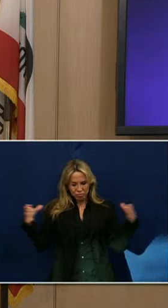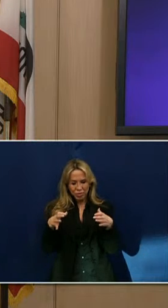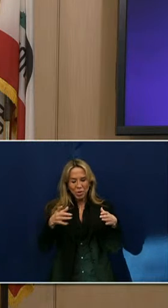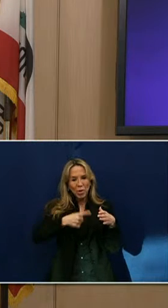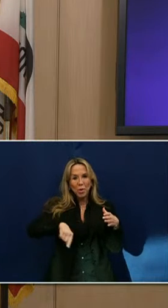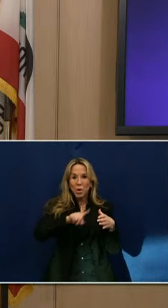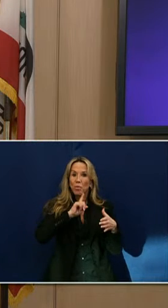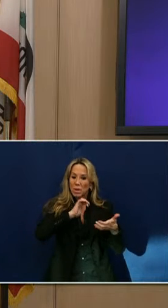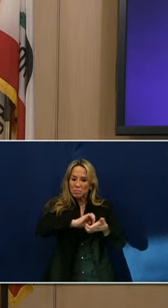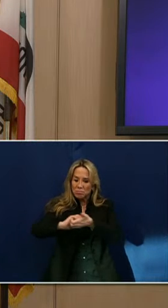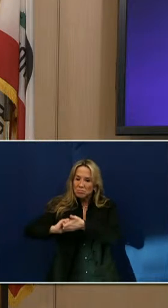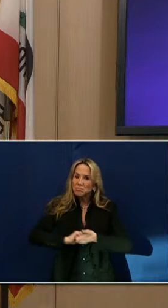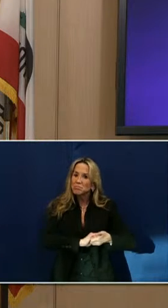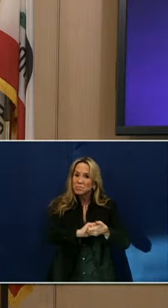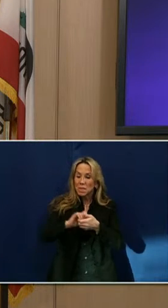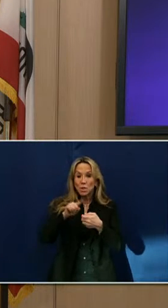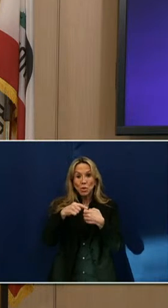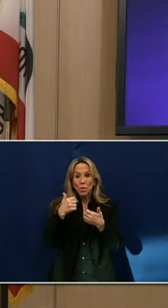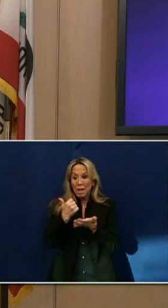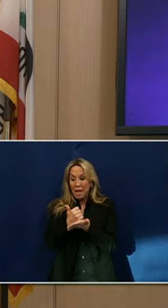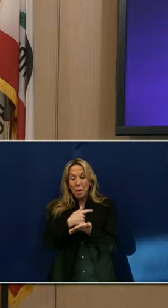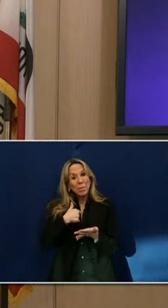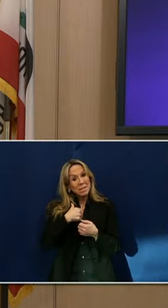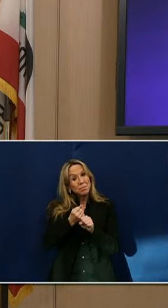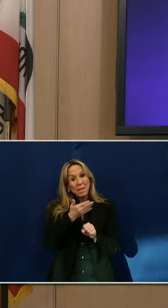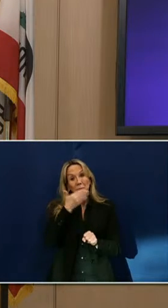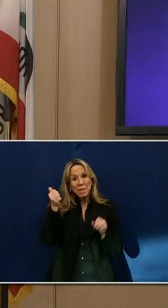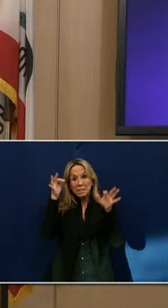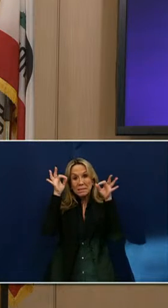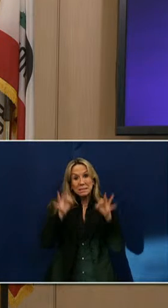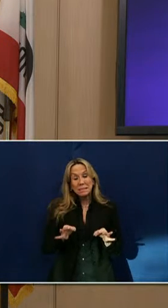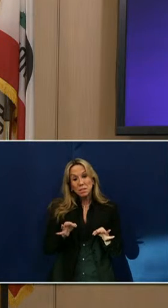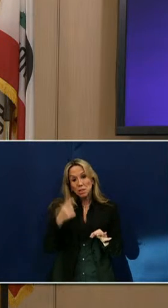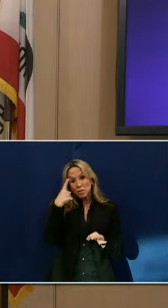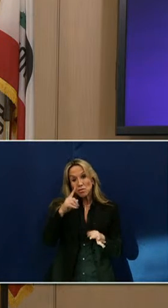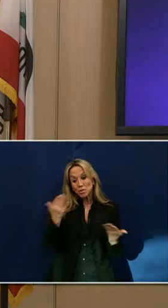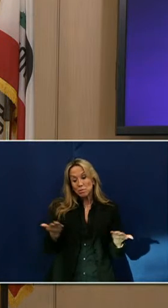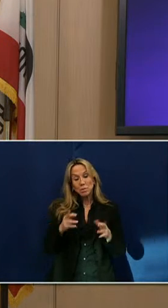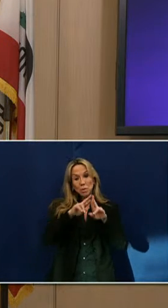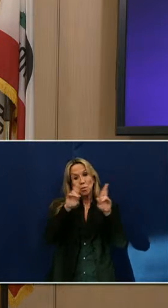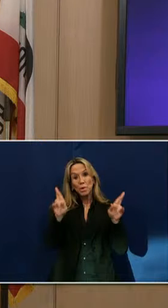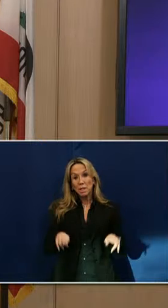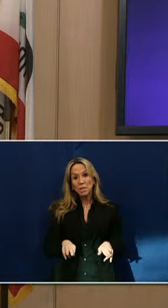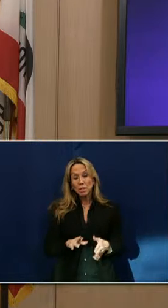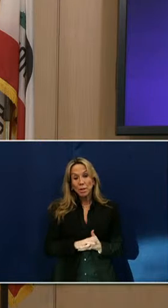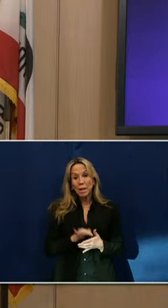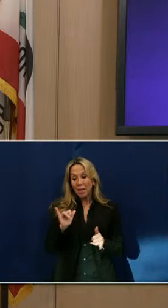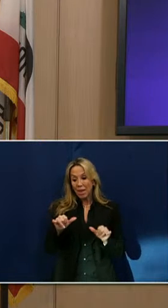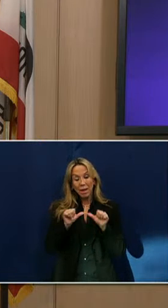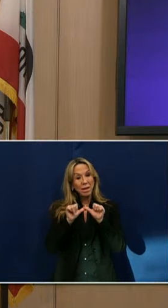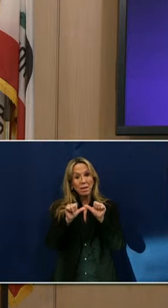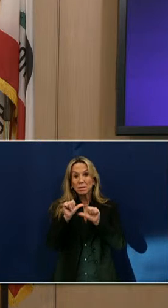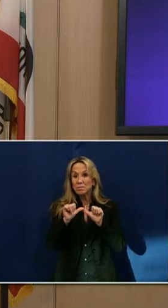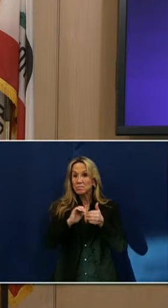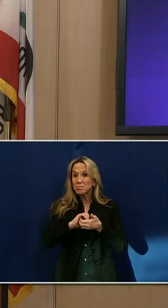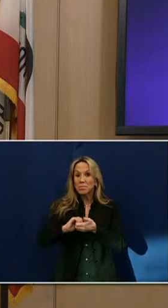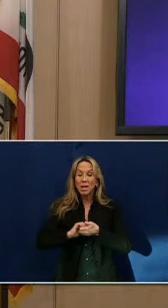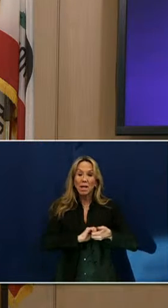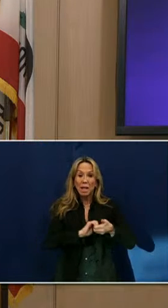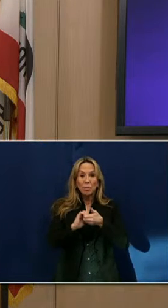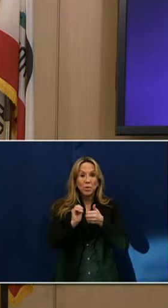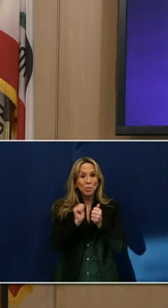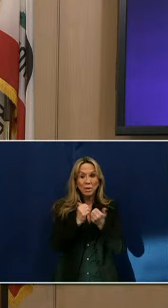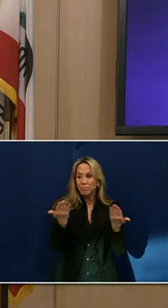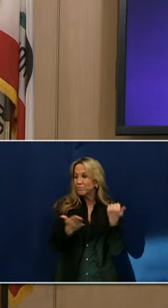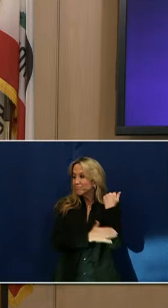really help us make the best decisions possible for the region. And the continued collaboration with our